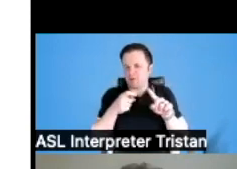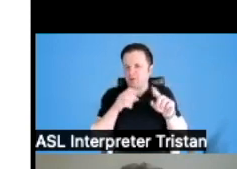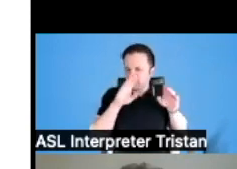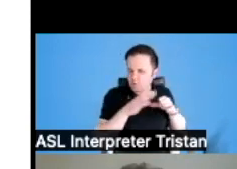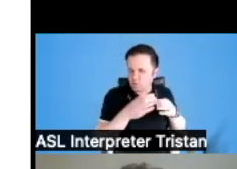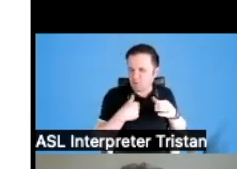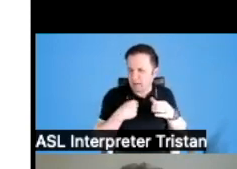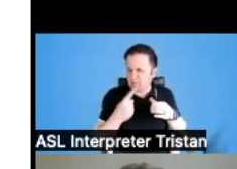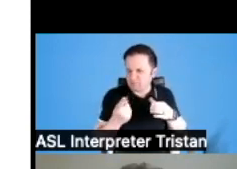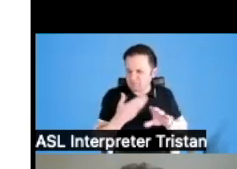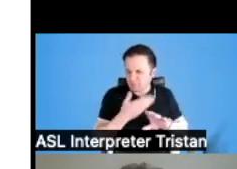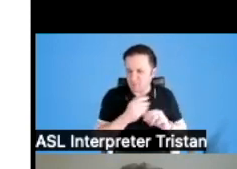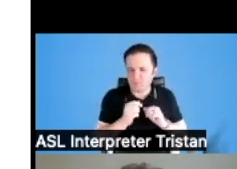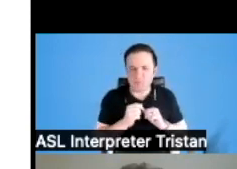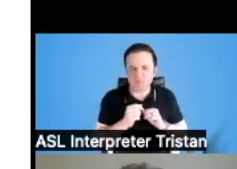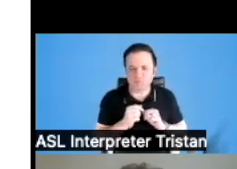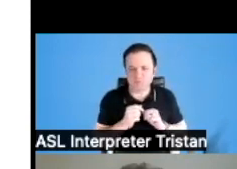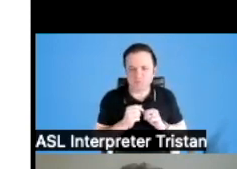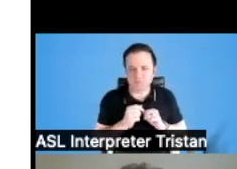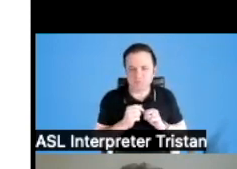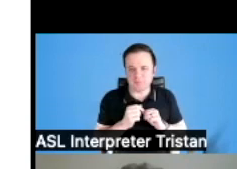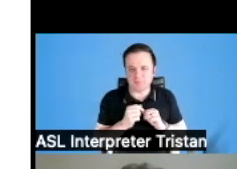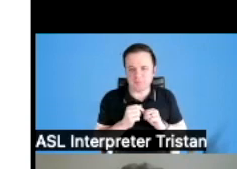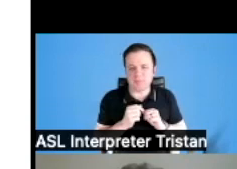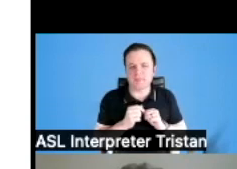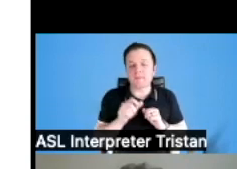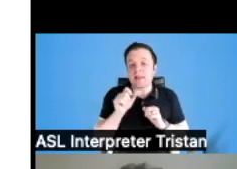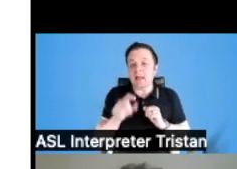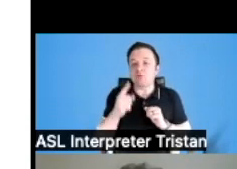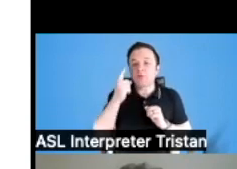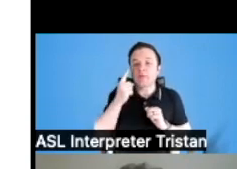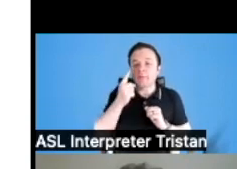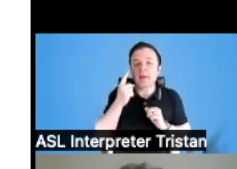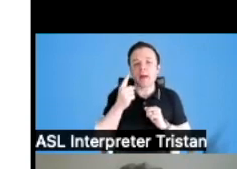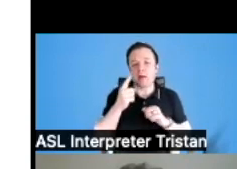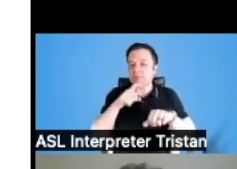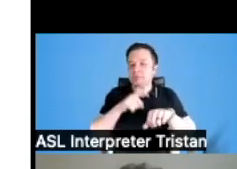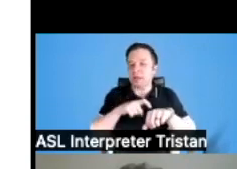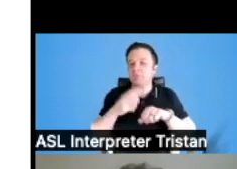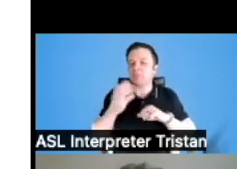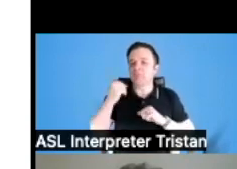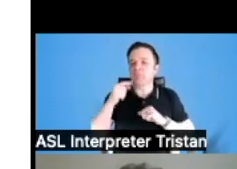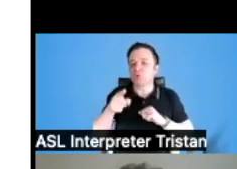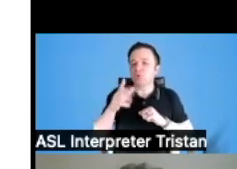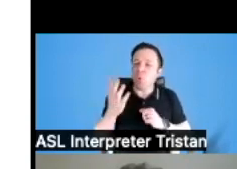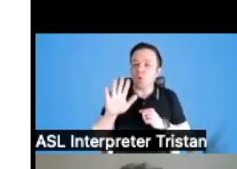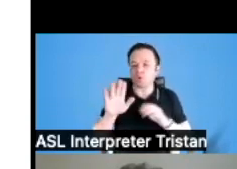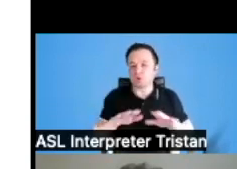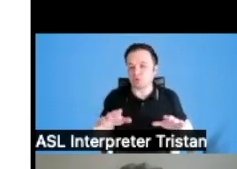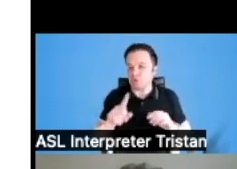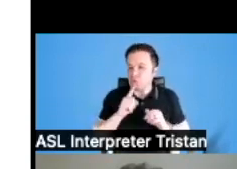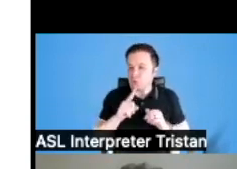us form this question, which was, I'm going to ask you to think about times when you or your children were deeply scared